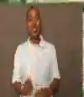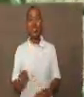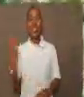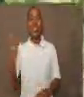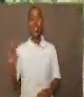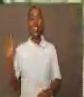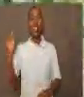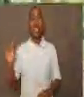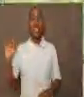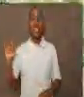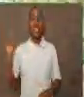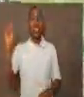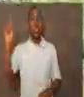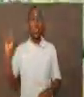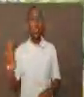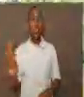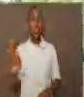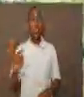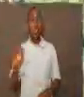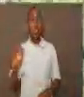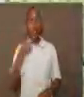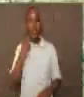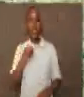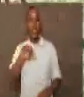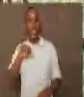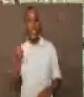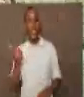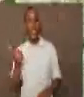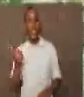Ethanol-based fuels are another energy source